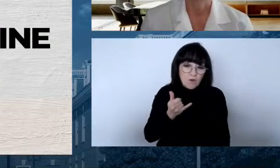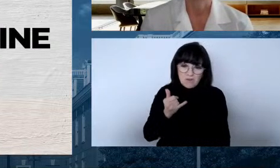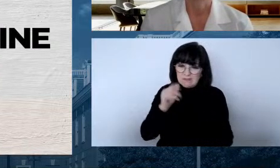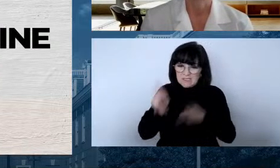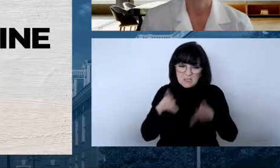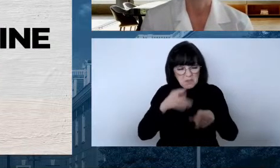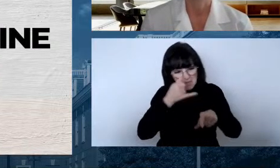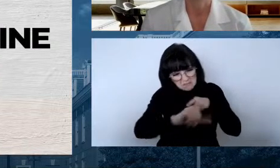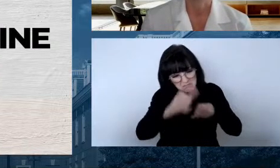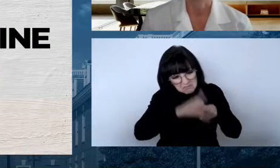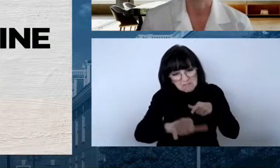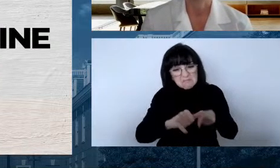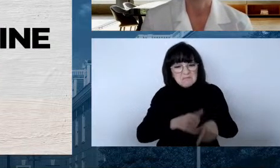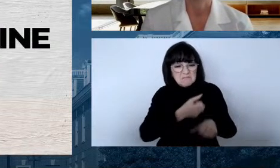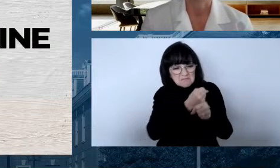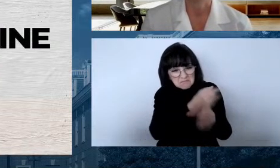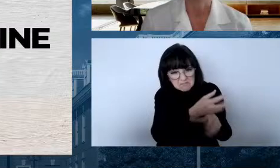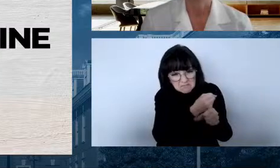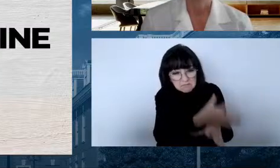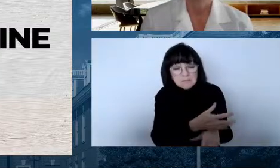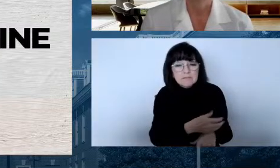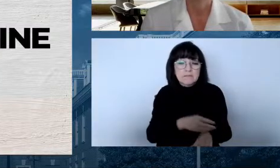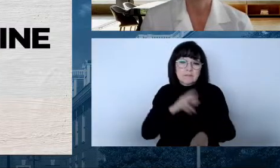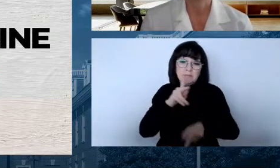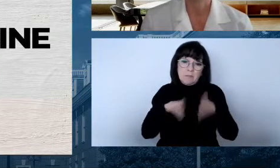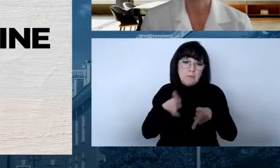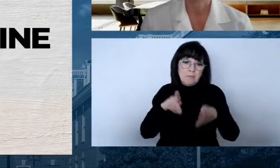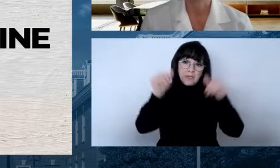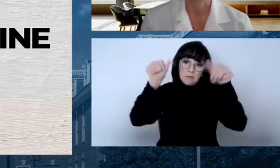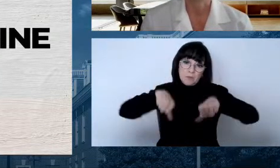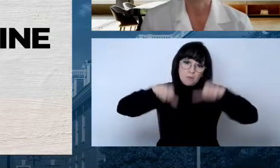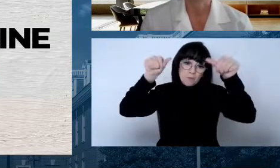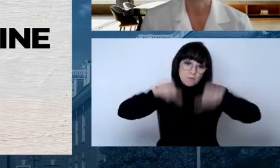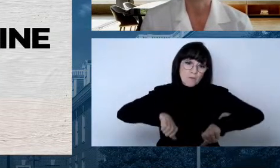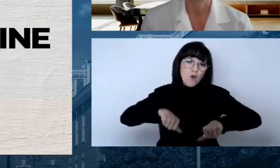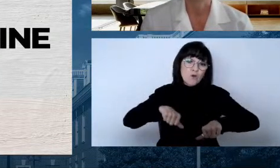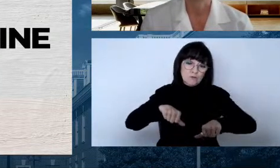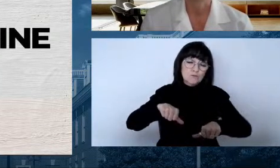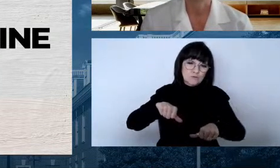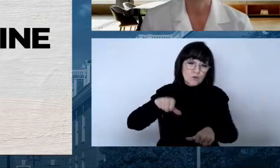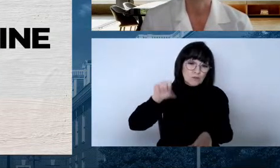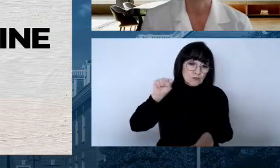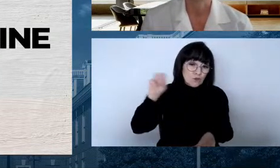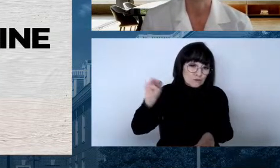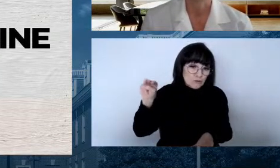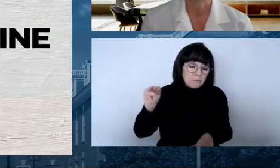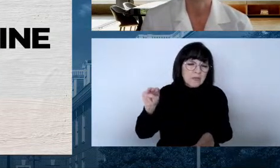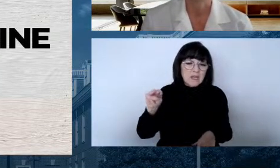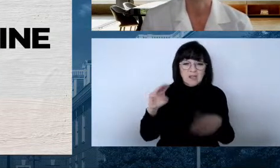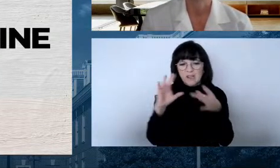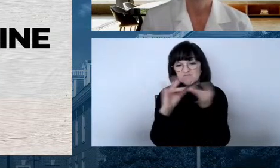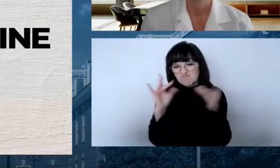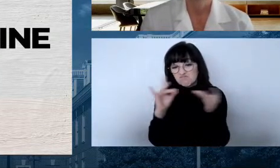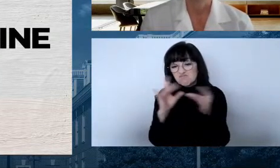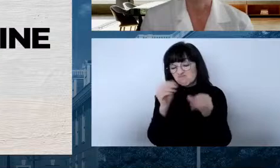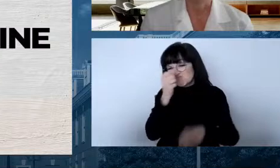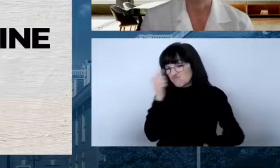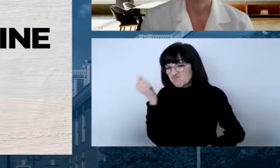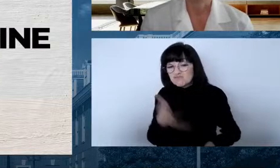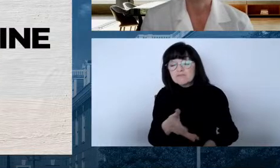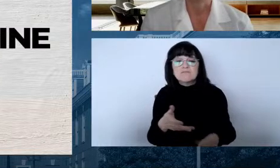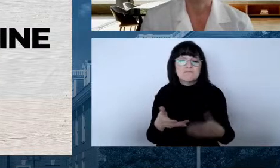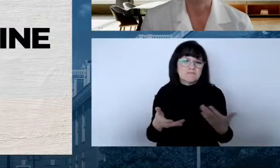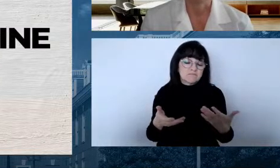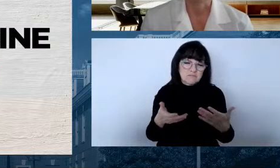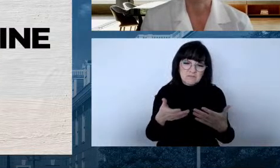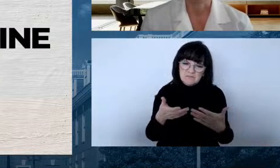posting things on social media because they're upset, they're waiting. And I just want everyone to understand that, we are all dedicated to helping